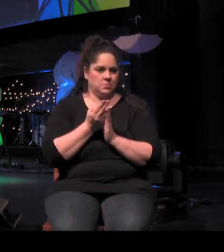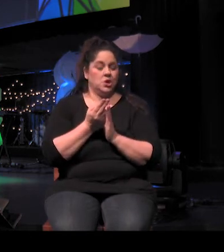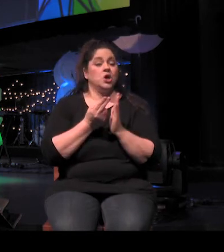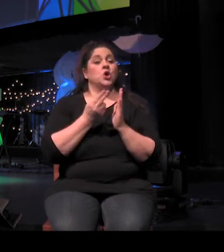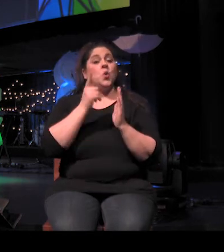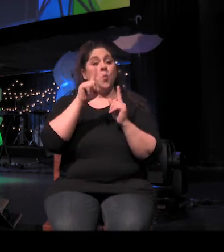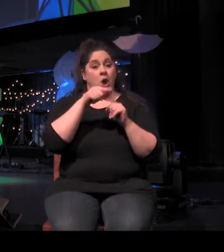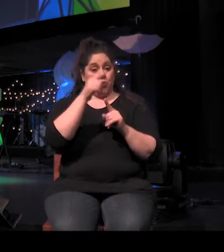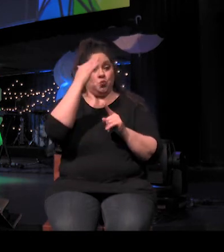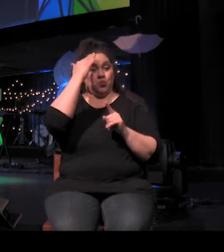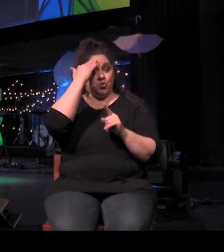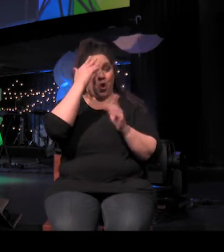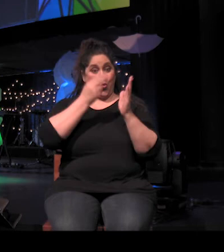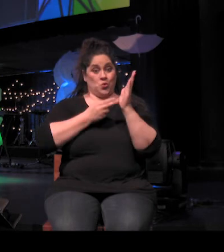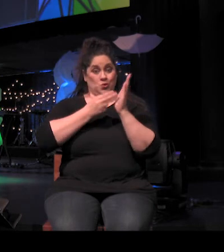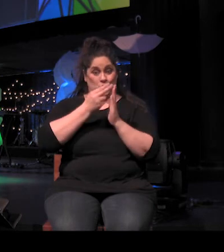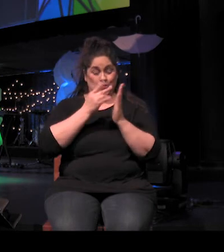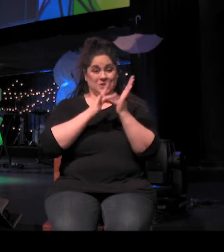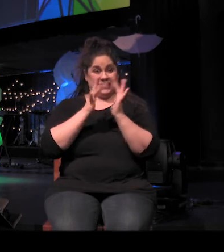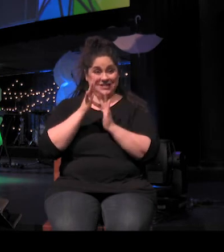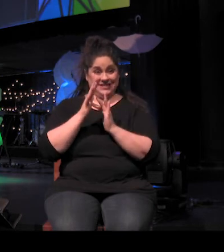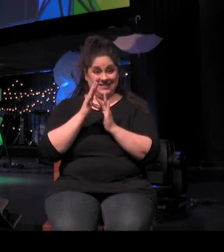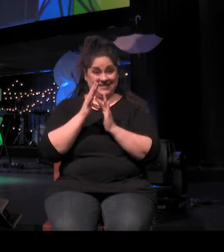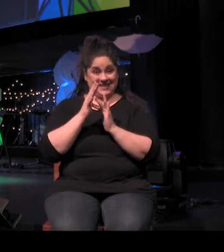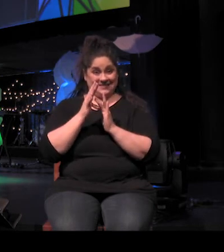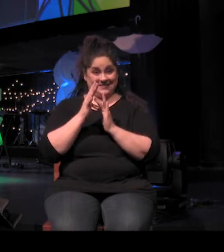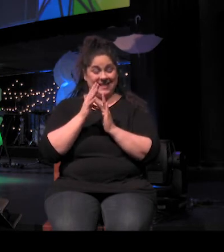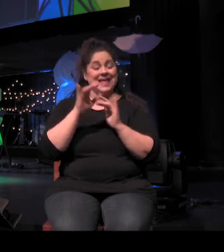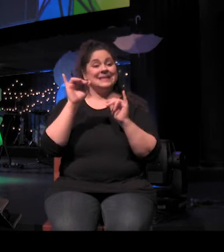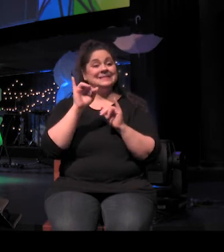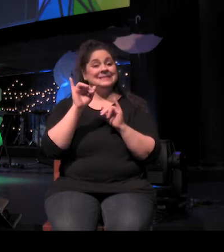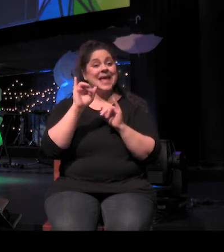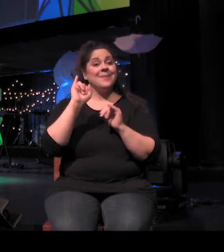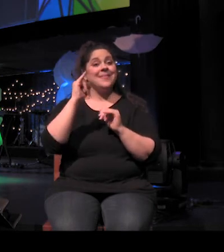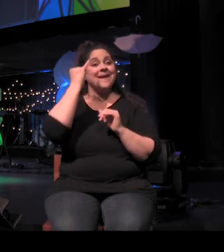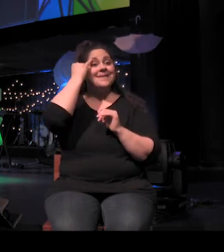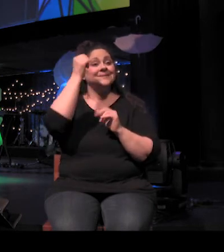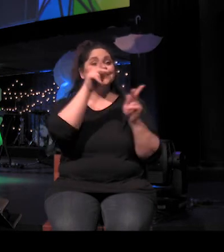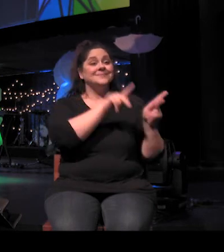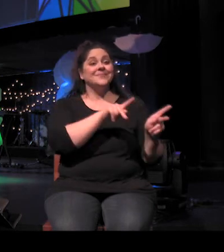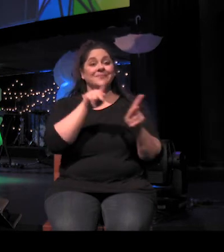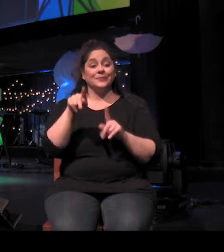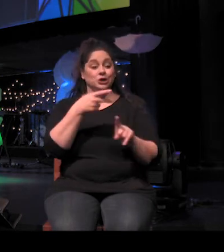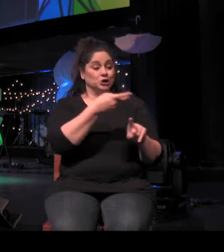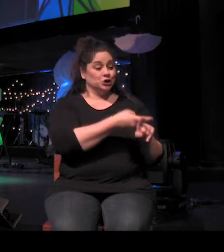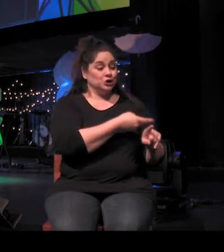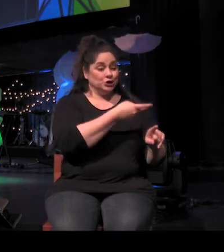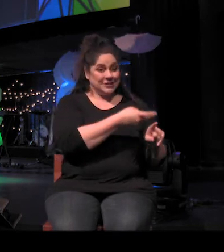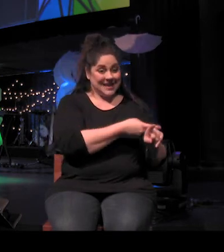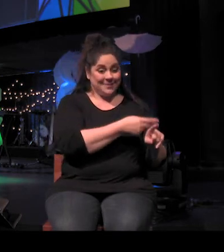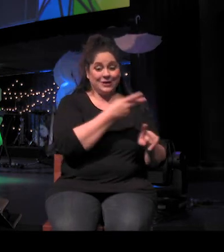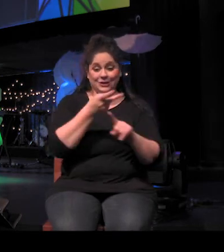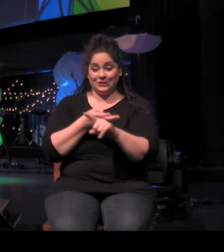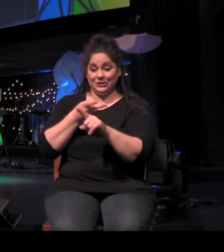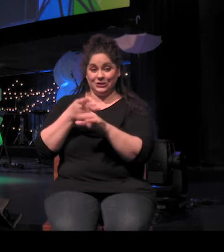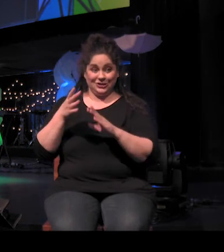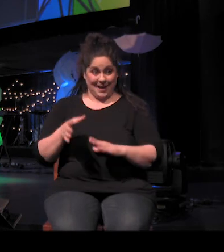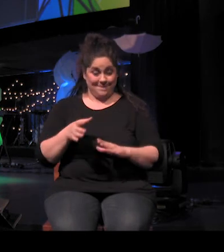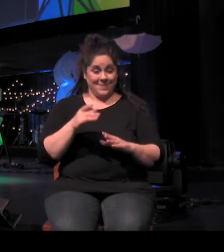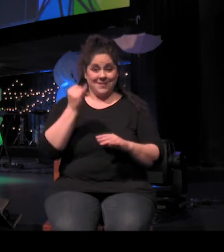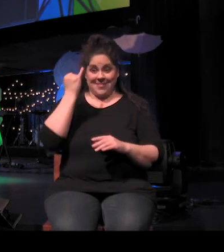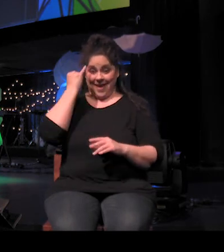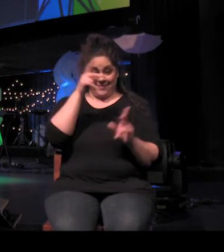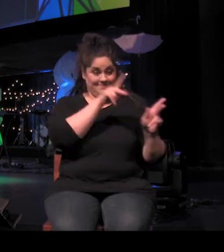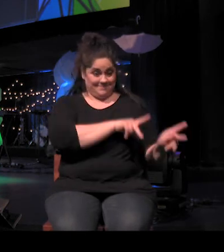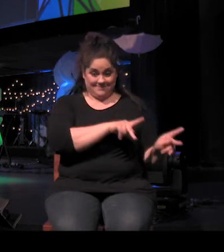So if we go back to this analogy of sheep and shepherd, again, I think this is a great analogy for us to understand